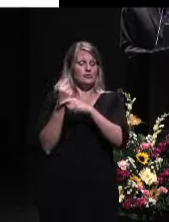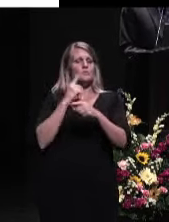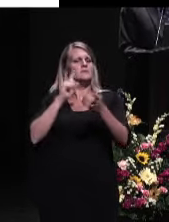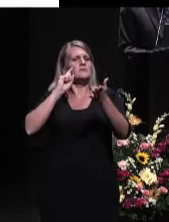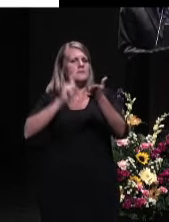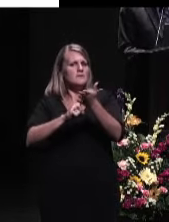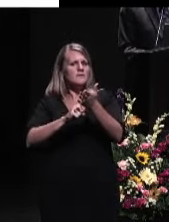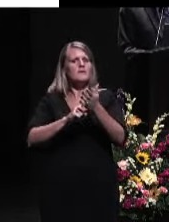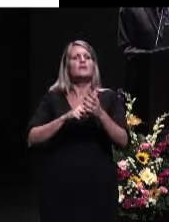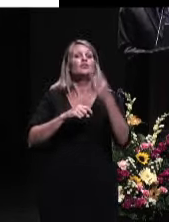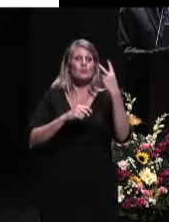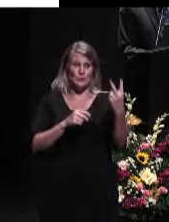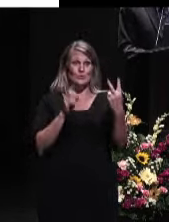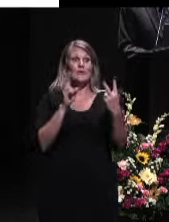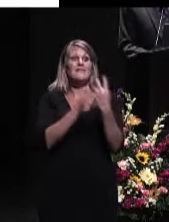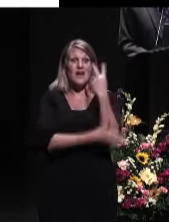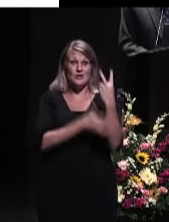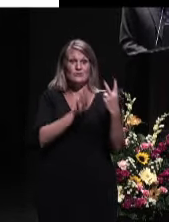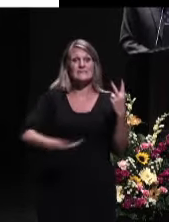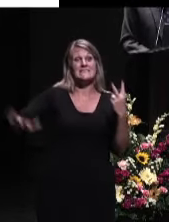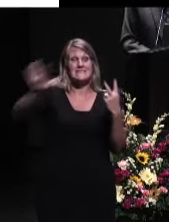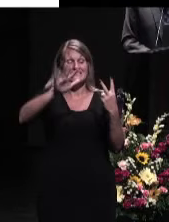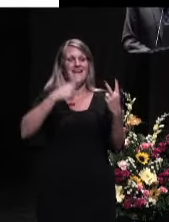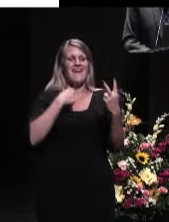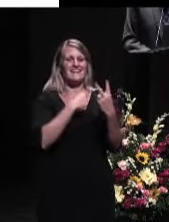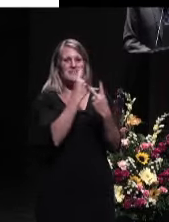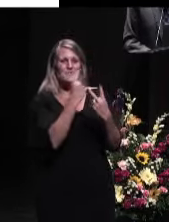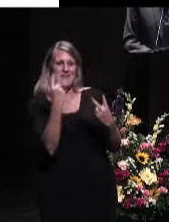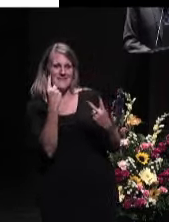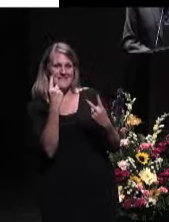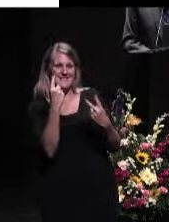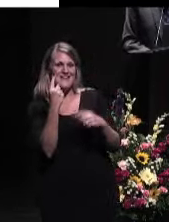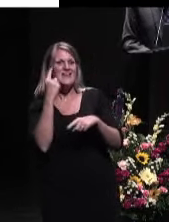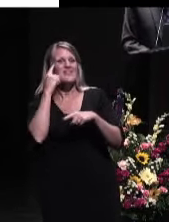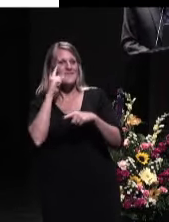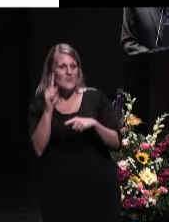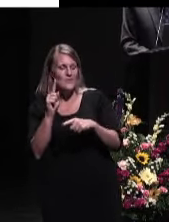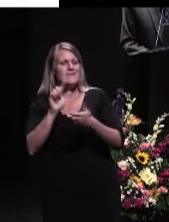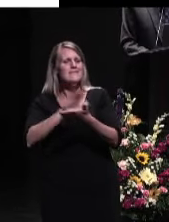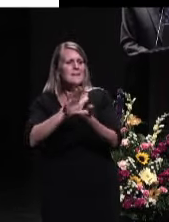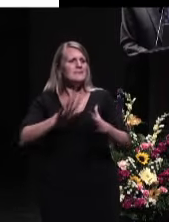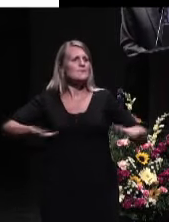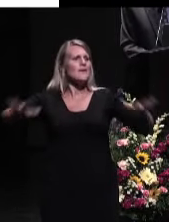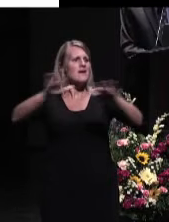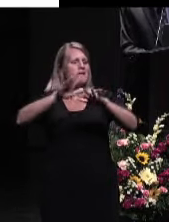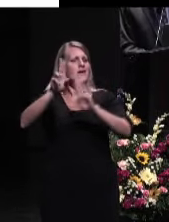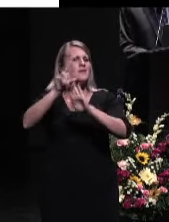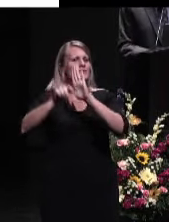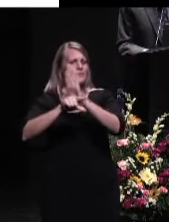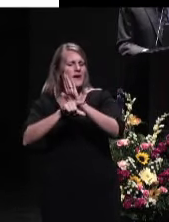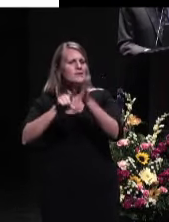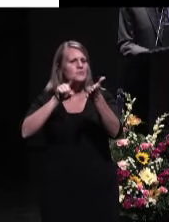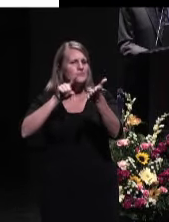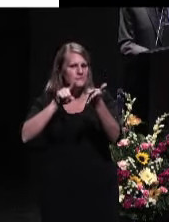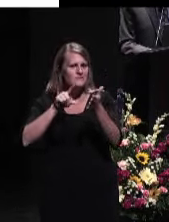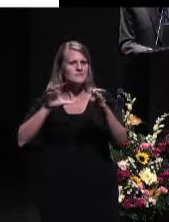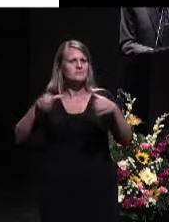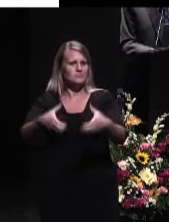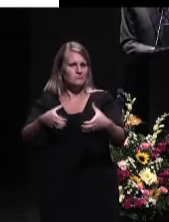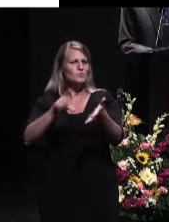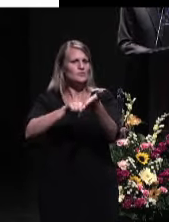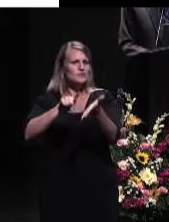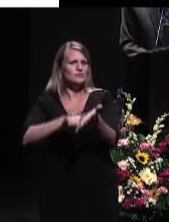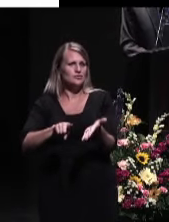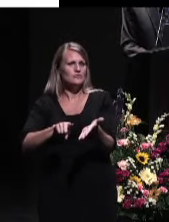two campuses in the country for the campus-wide undergraduate research programs that we have. So this was by the Council on Undergraduate